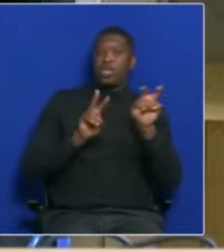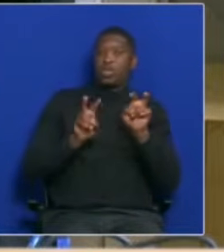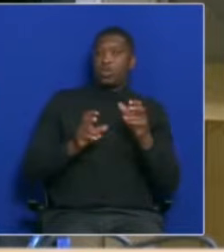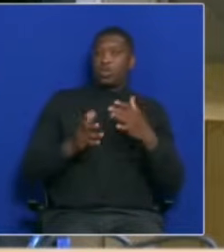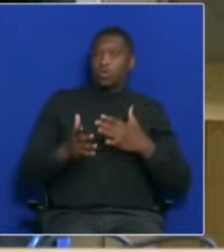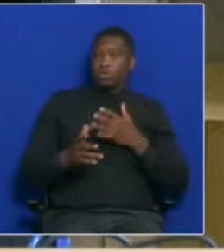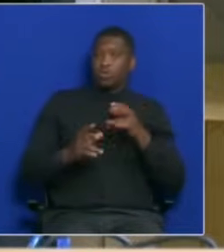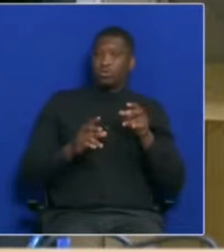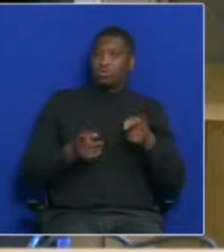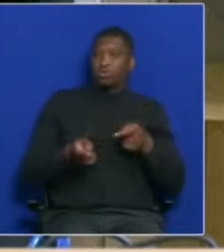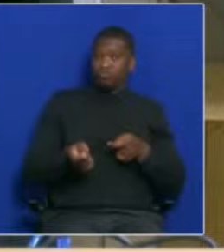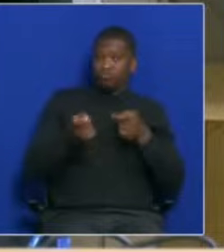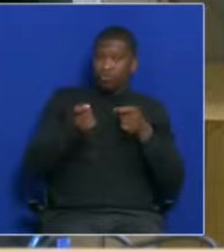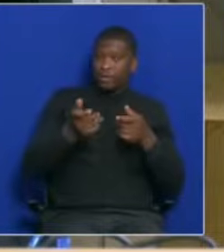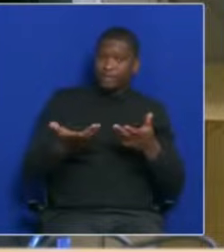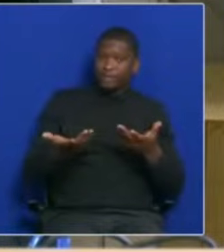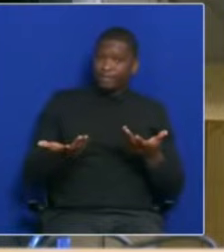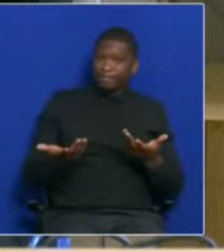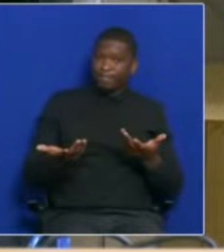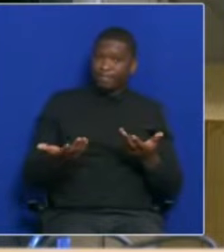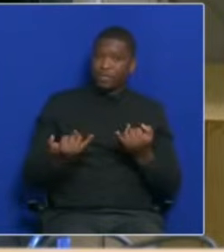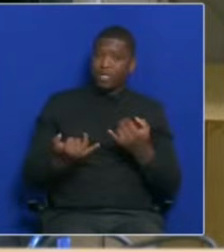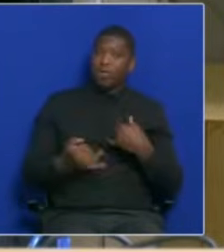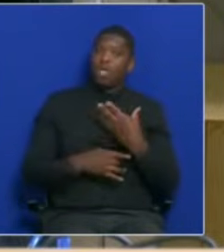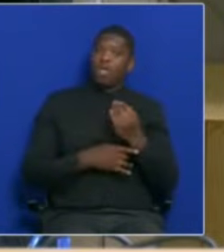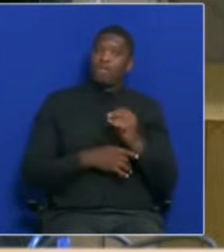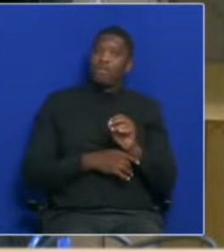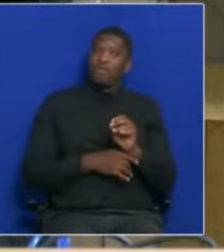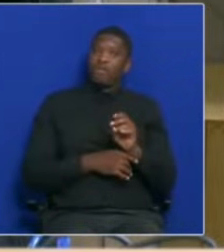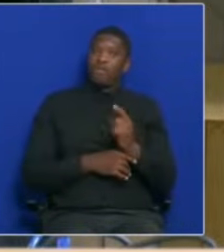Bowe. We are basically left with one page.